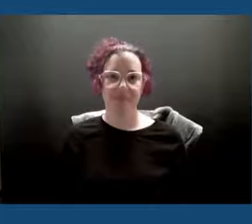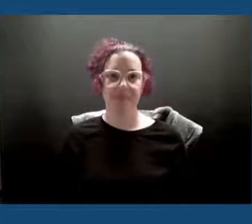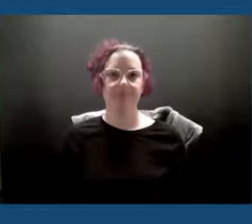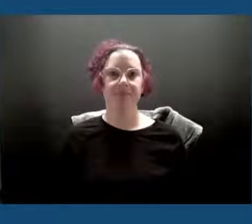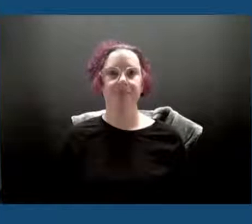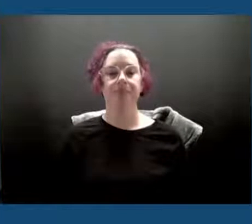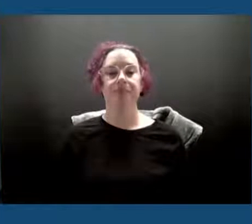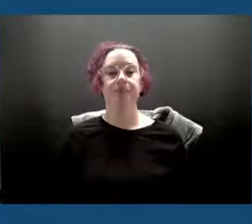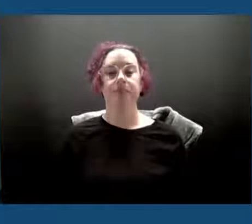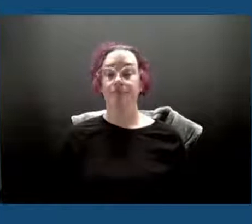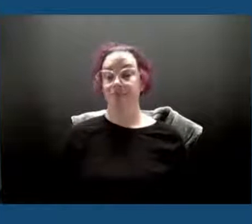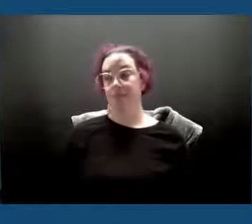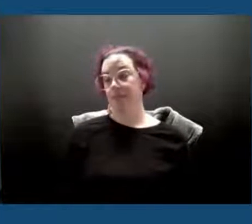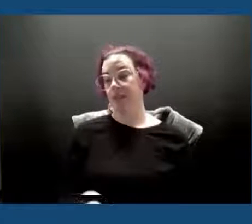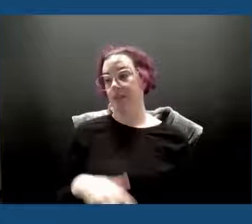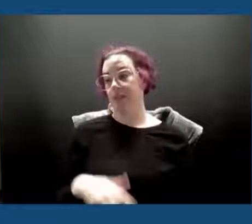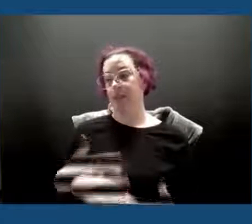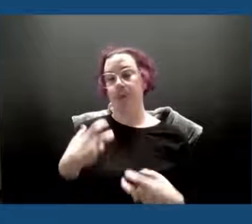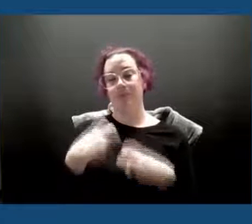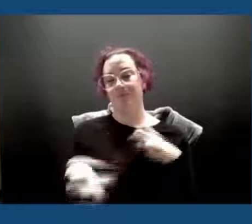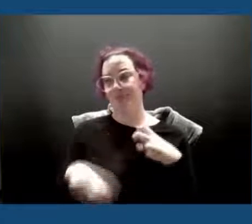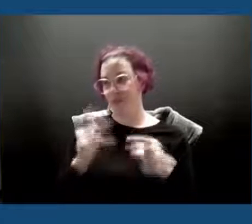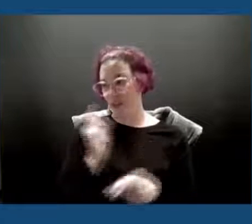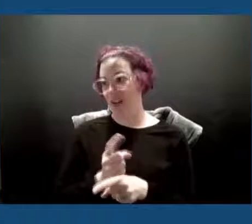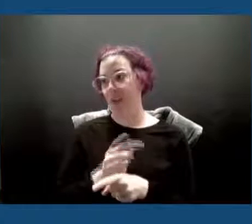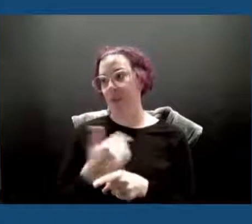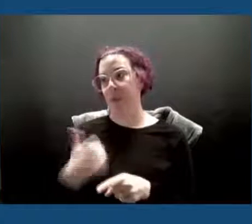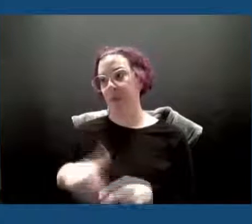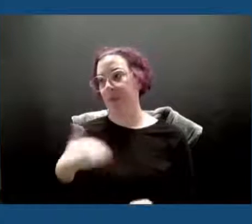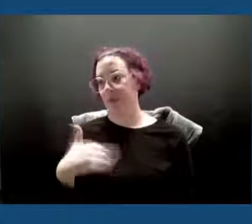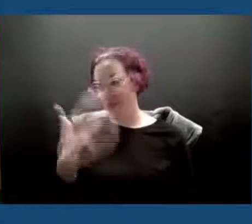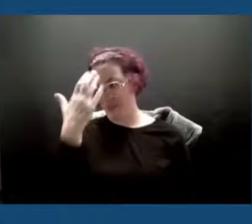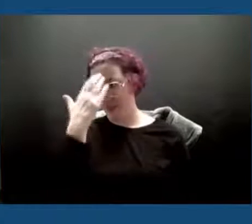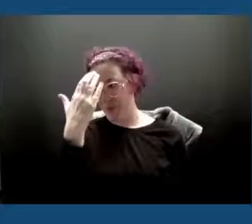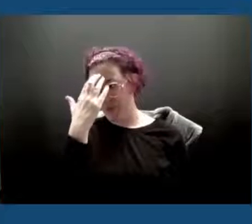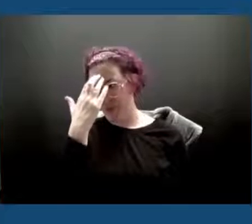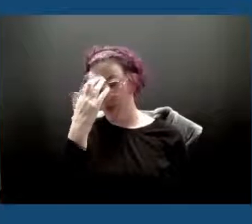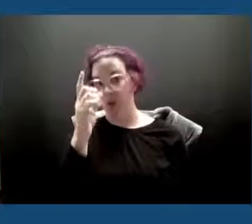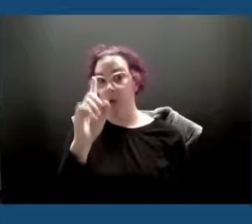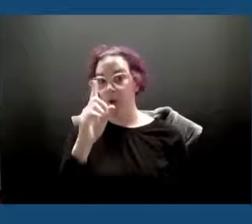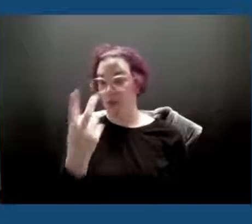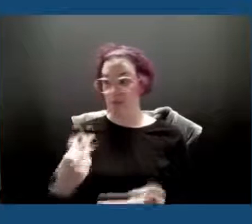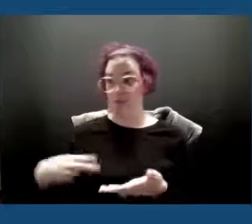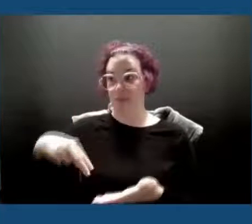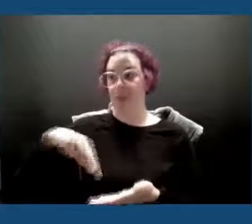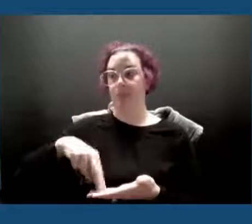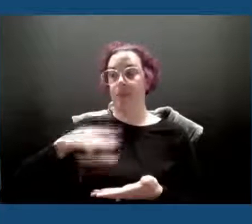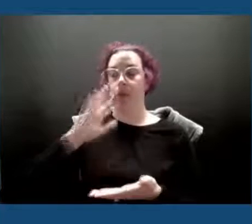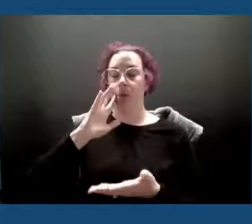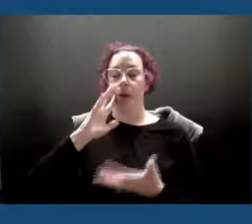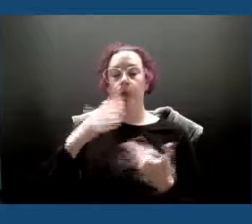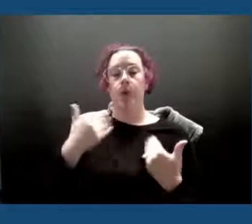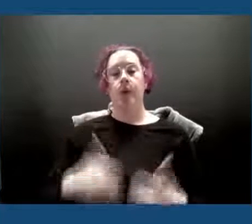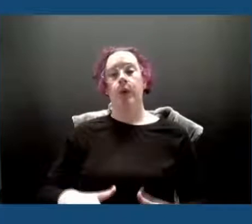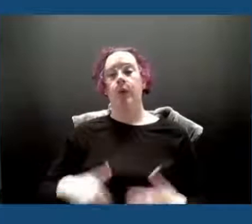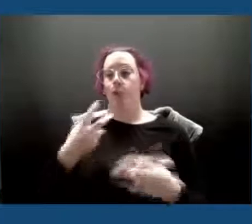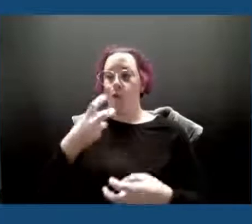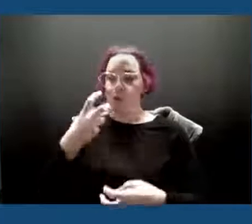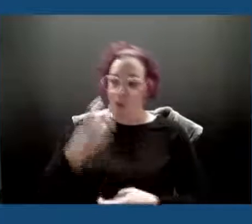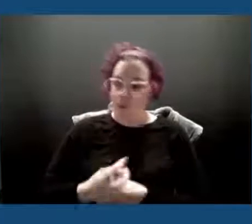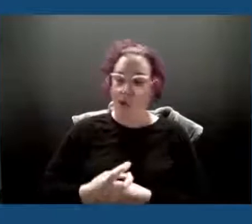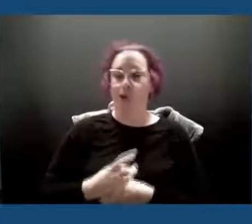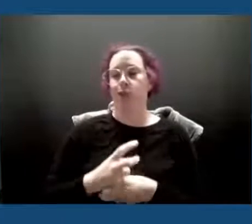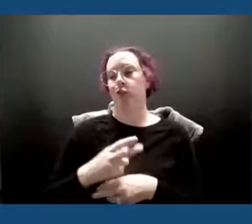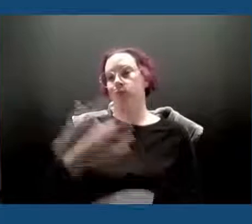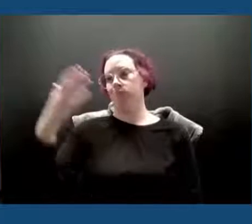It's hard, isn't it? It's hard. I told her it's going to be hard when you get up here. But just speak to a room full of friends, people who